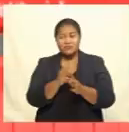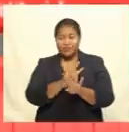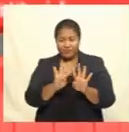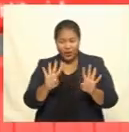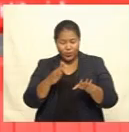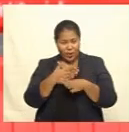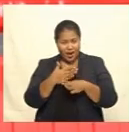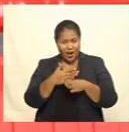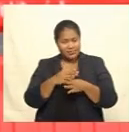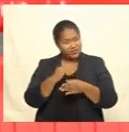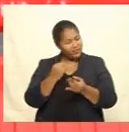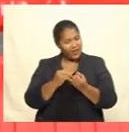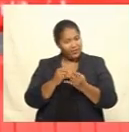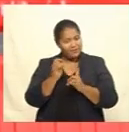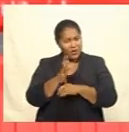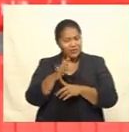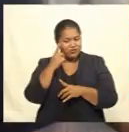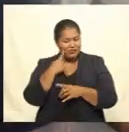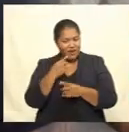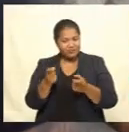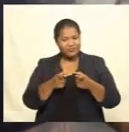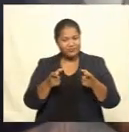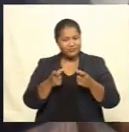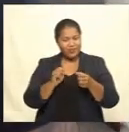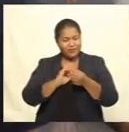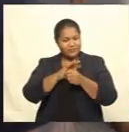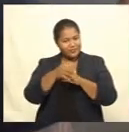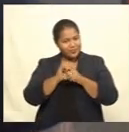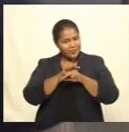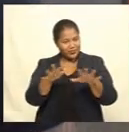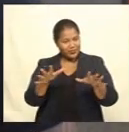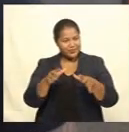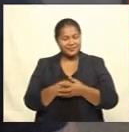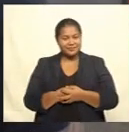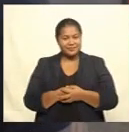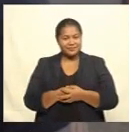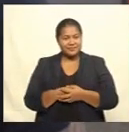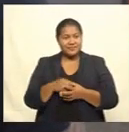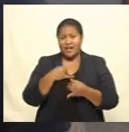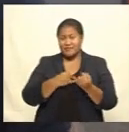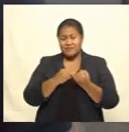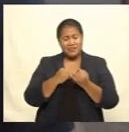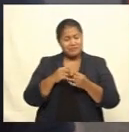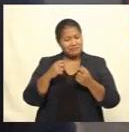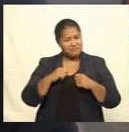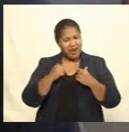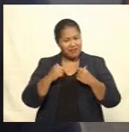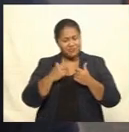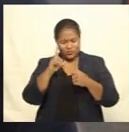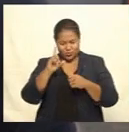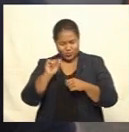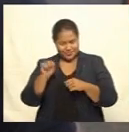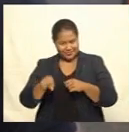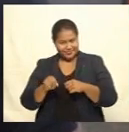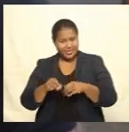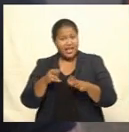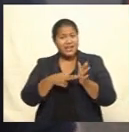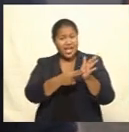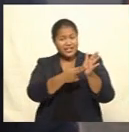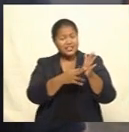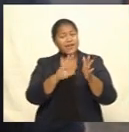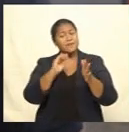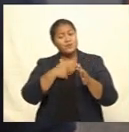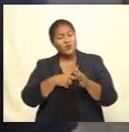as they try and contain the virus. I'm very proud to doing this to the community of Nandi because the sickness is going on.